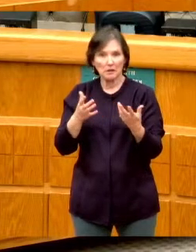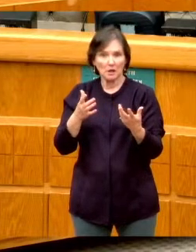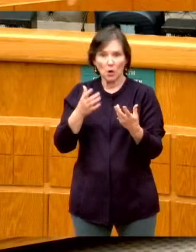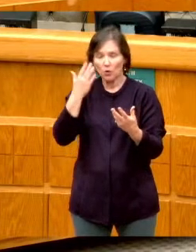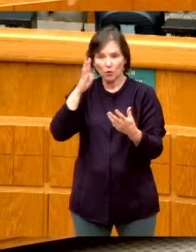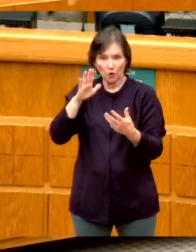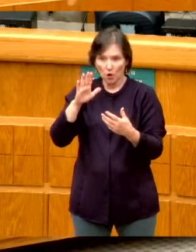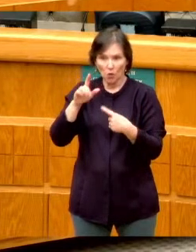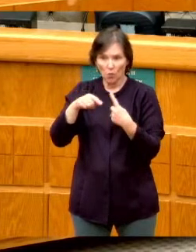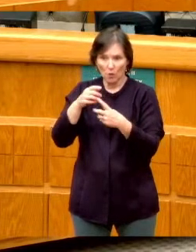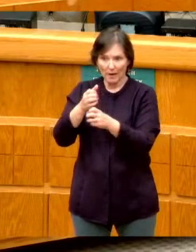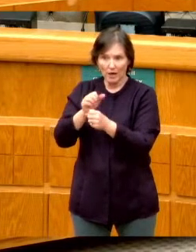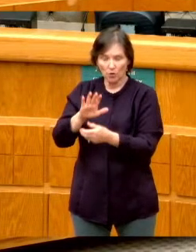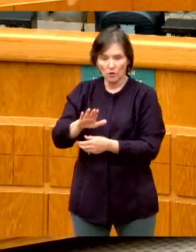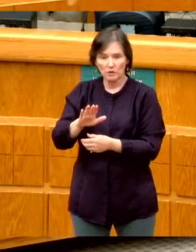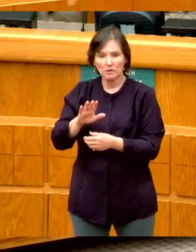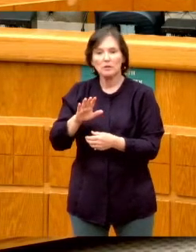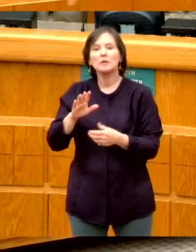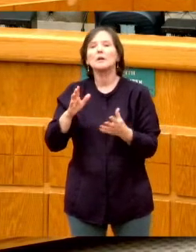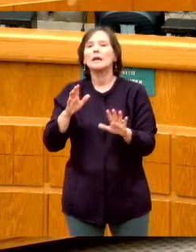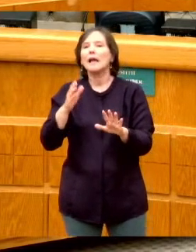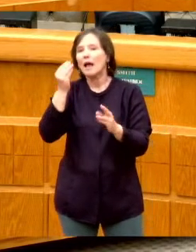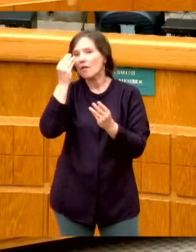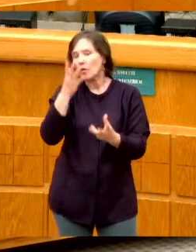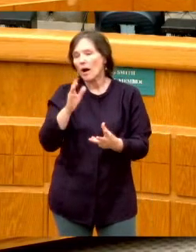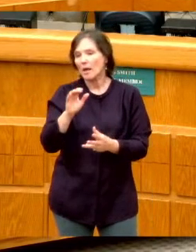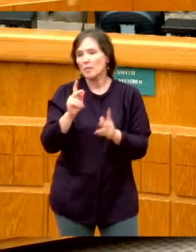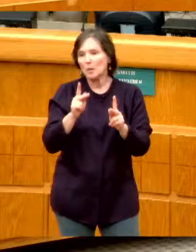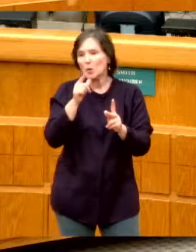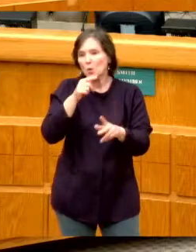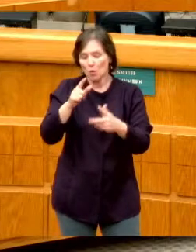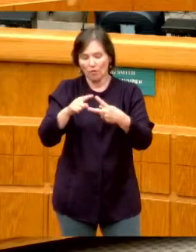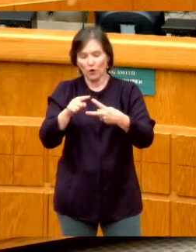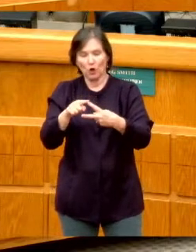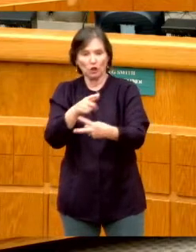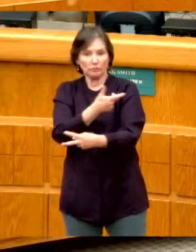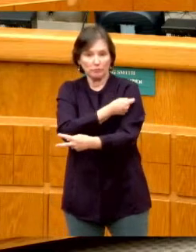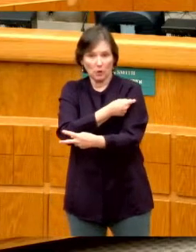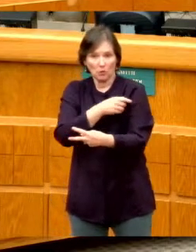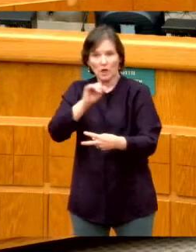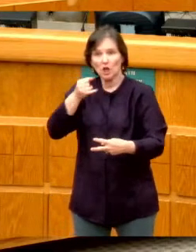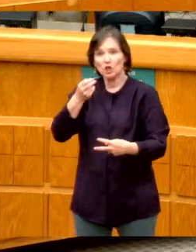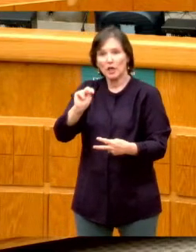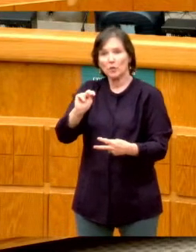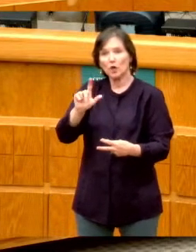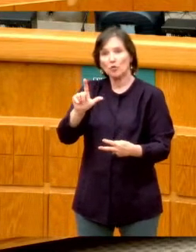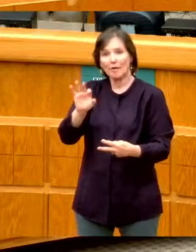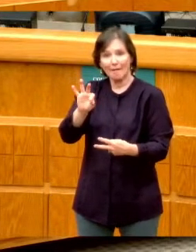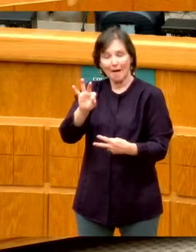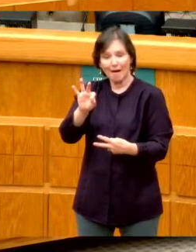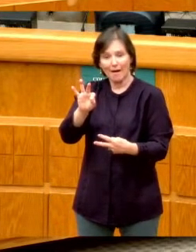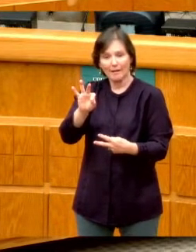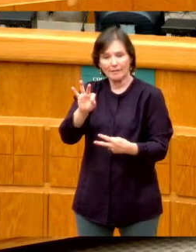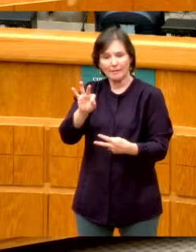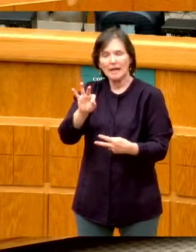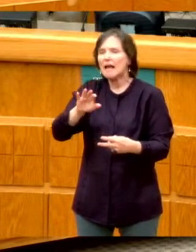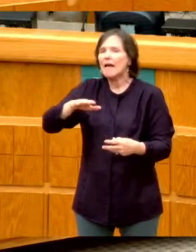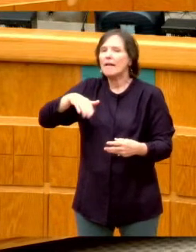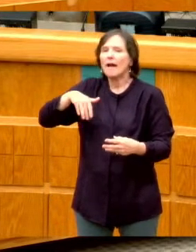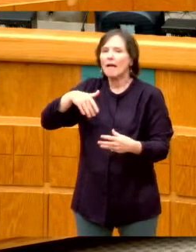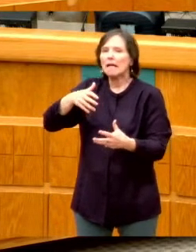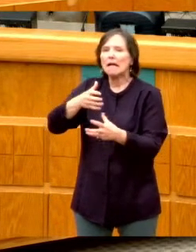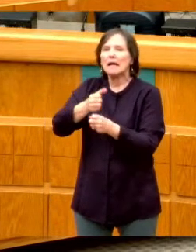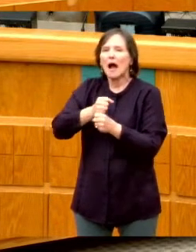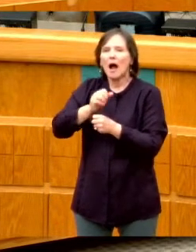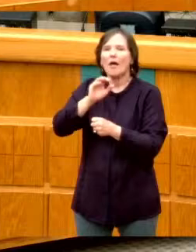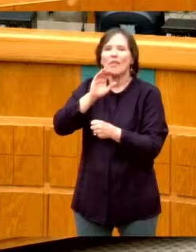January 29th individuals. They will be due their second dose on Friday, but we have not received their 4,000 doses.